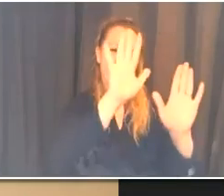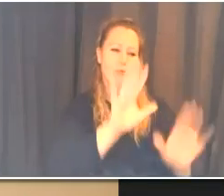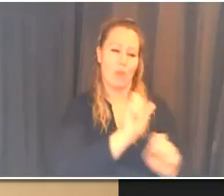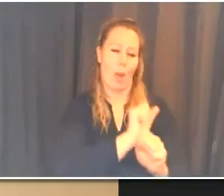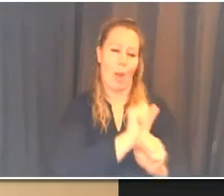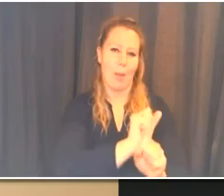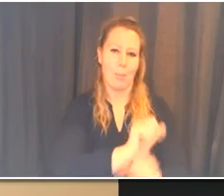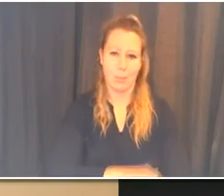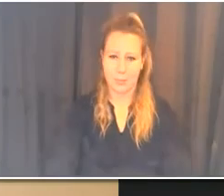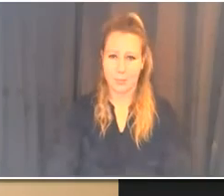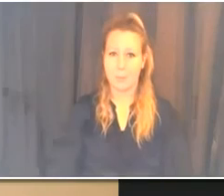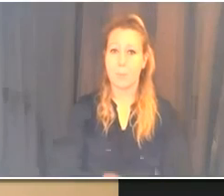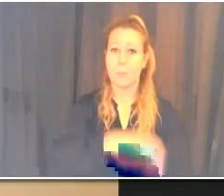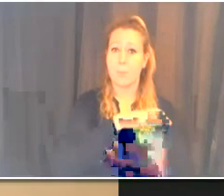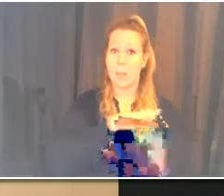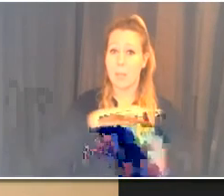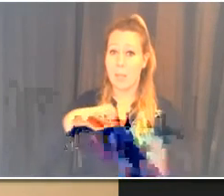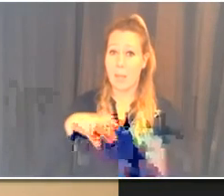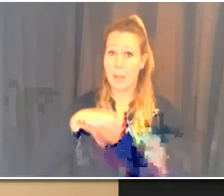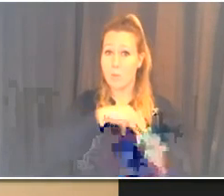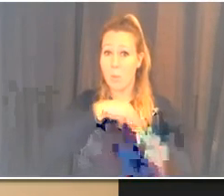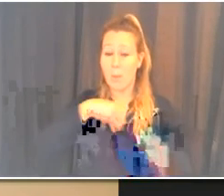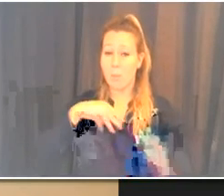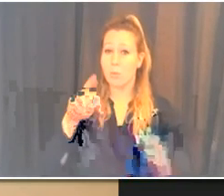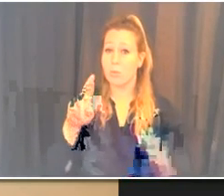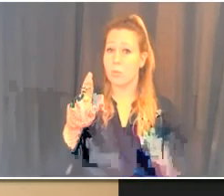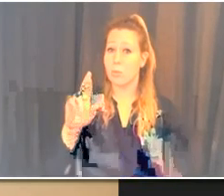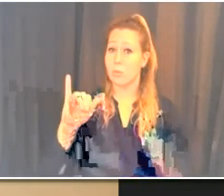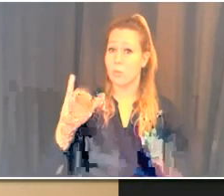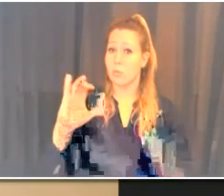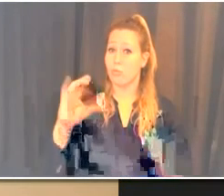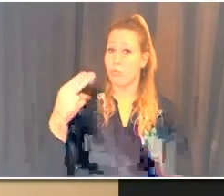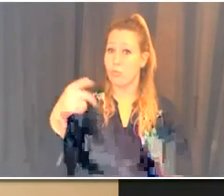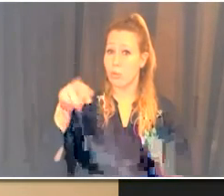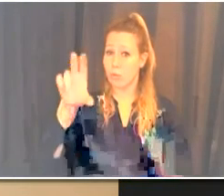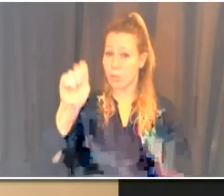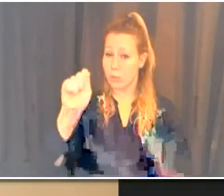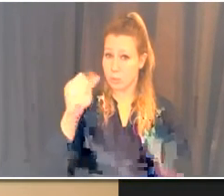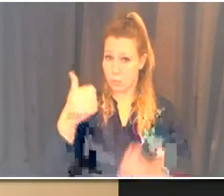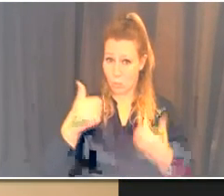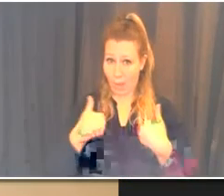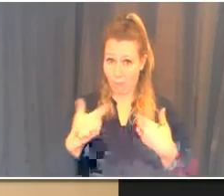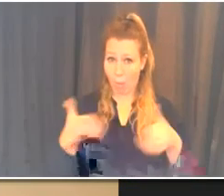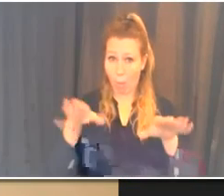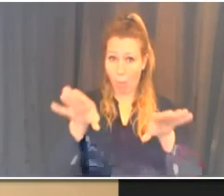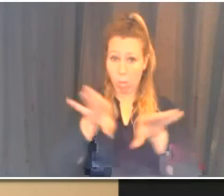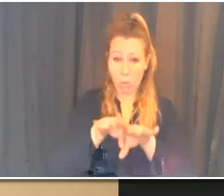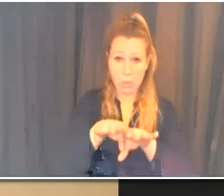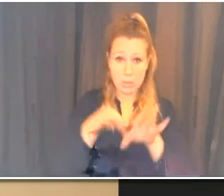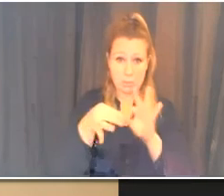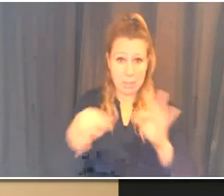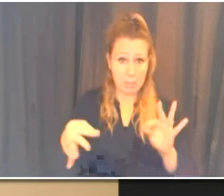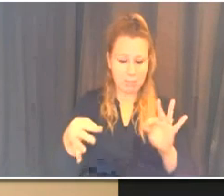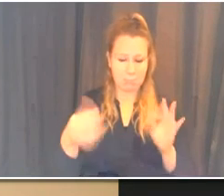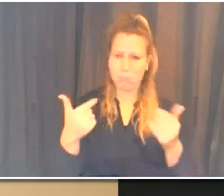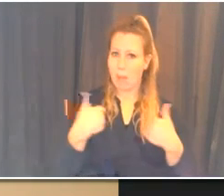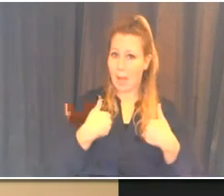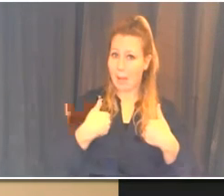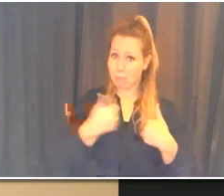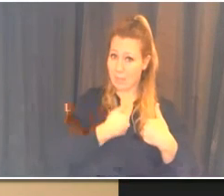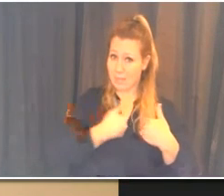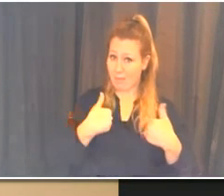want to thank you council member Rosenthal for your leadership on this issue to speaker Johnson uh to